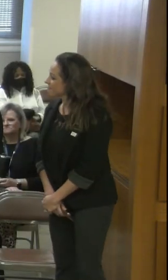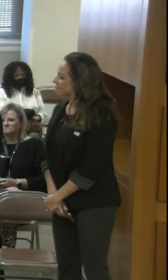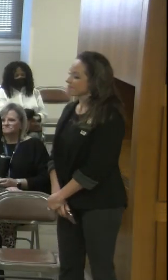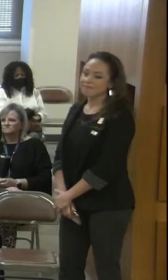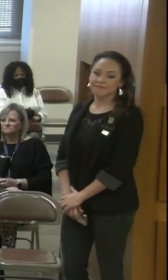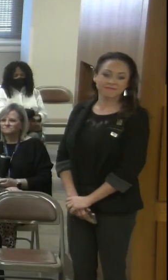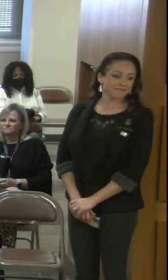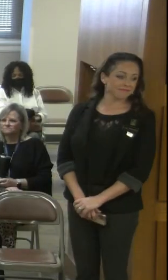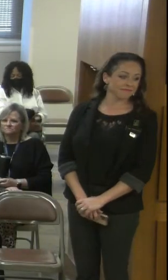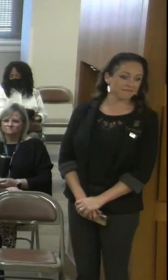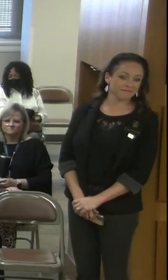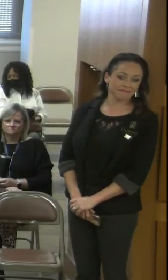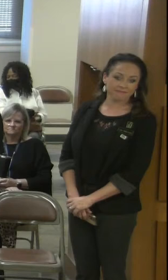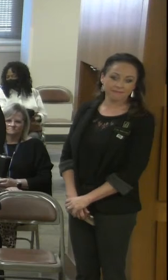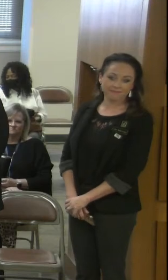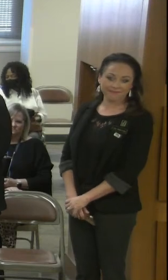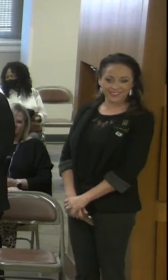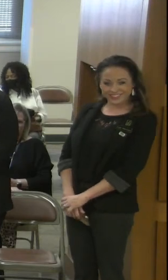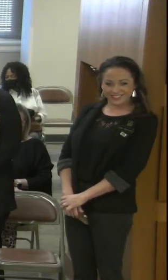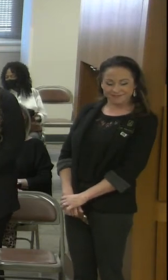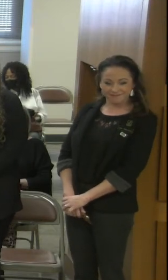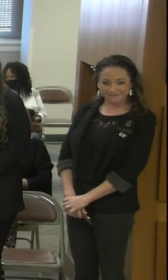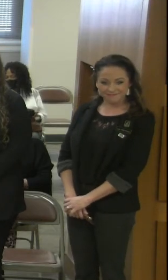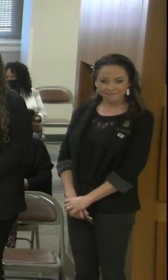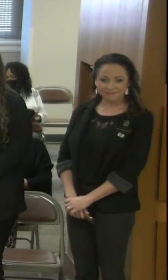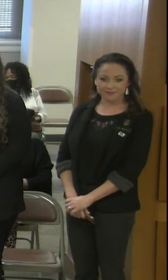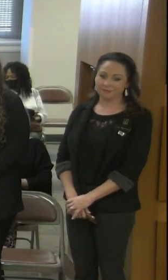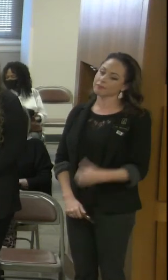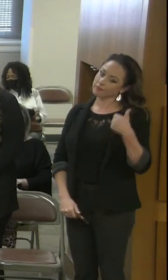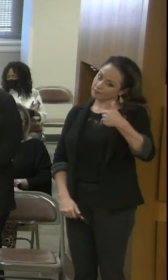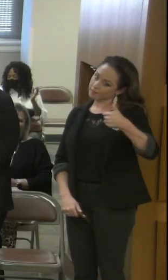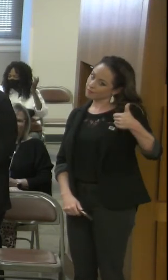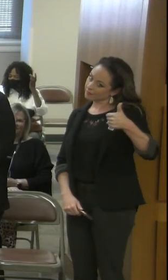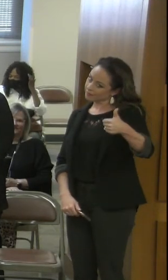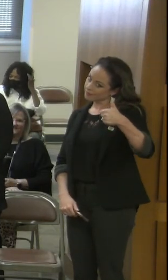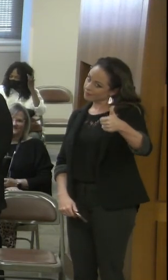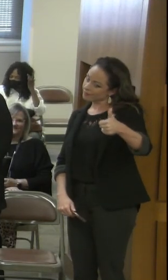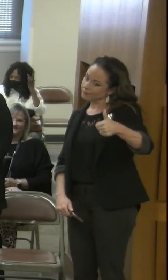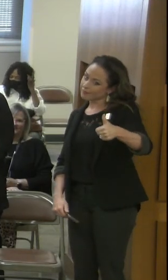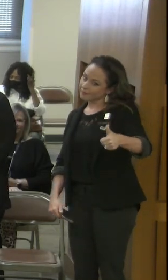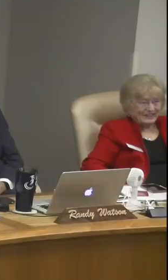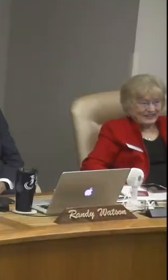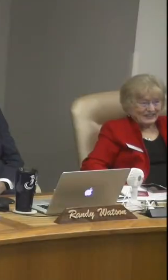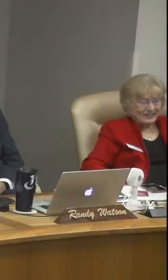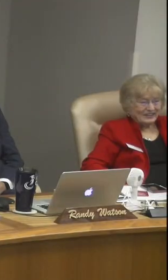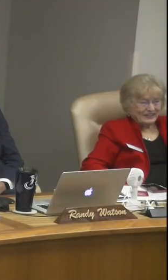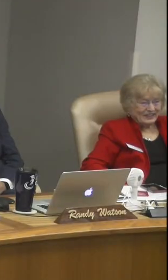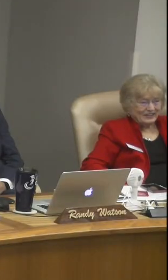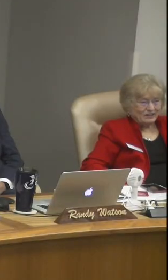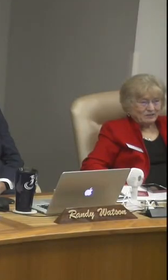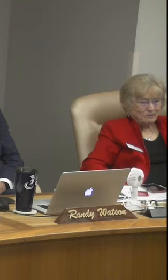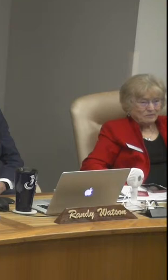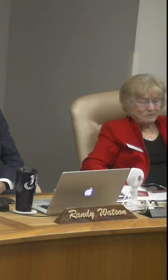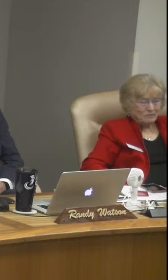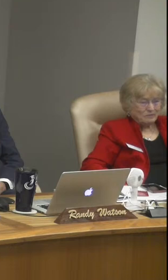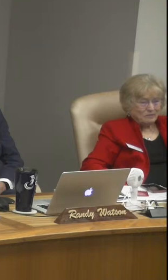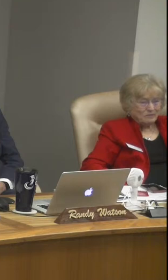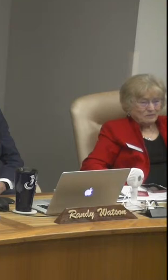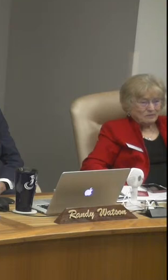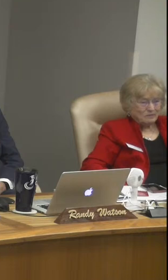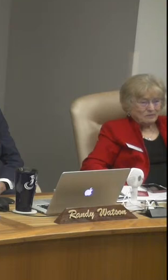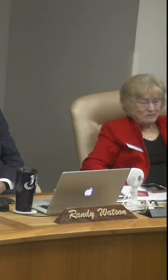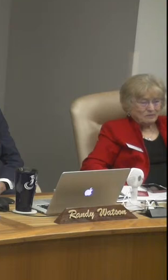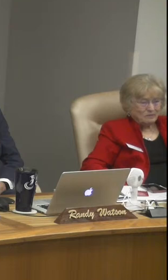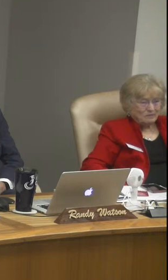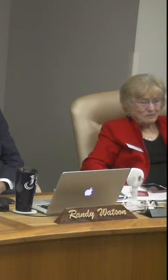and you realize that that doesn't end today that for the rest of your career you'll be somebody that people